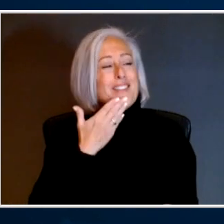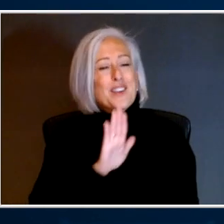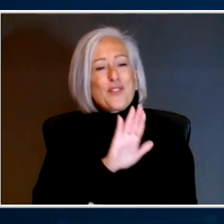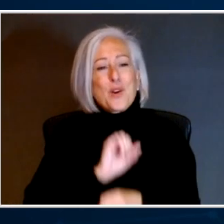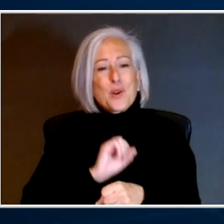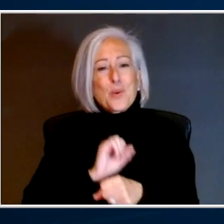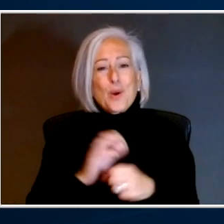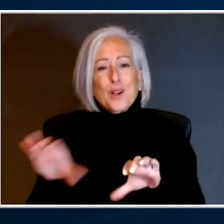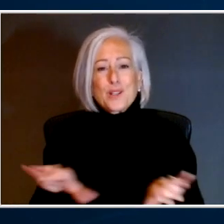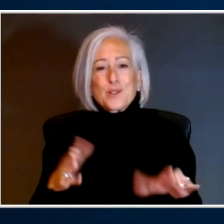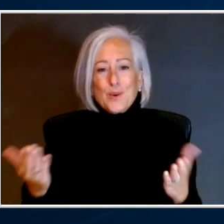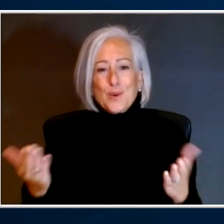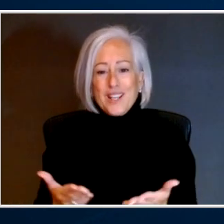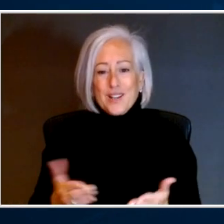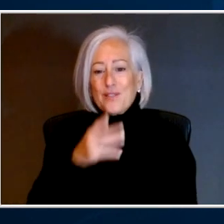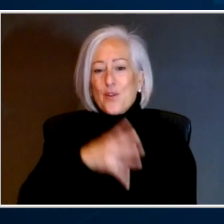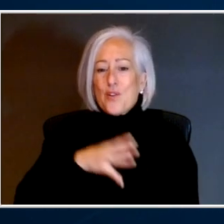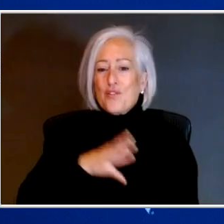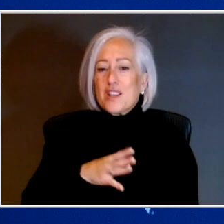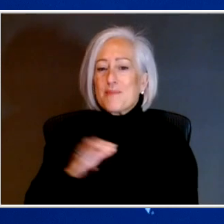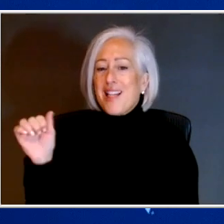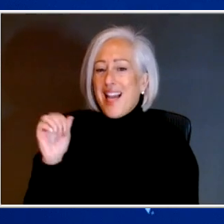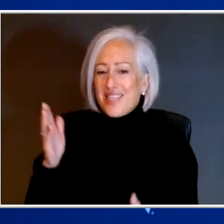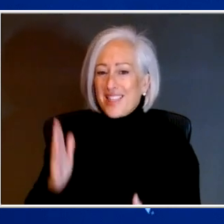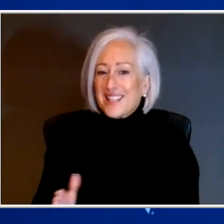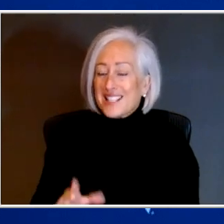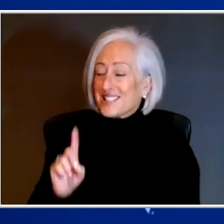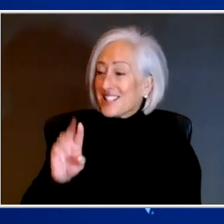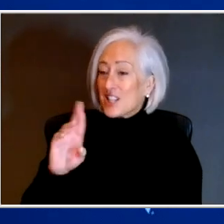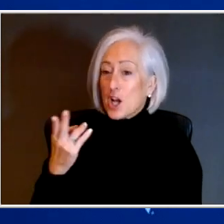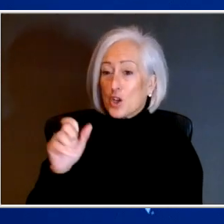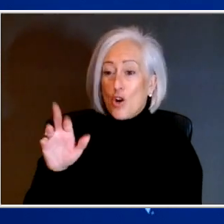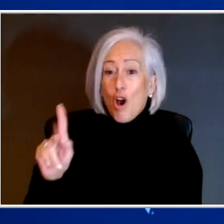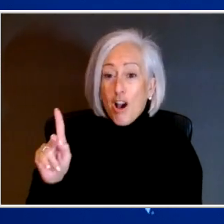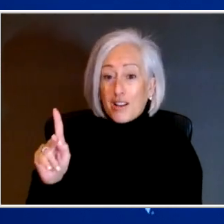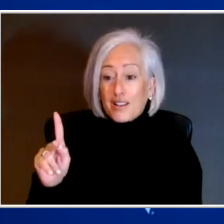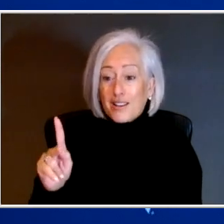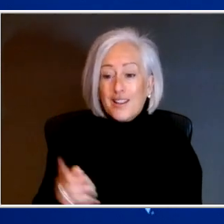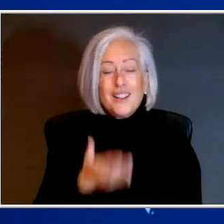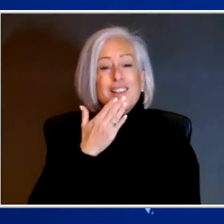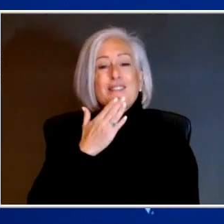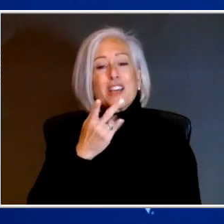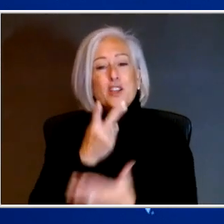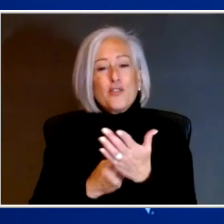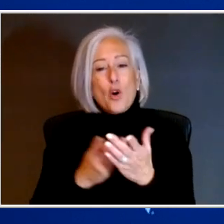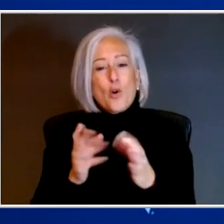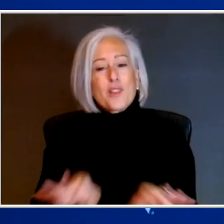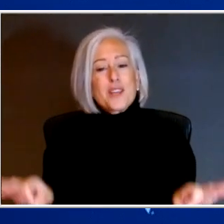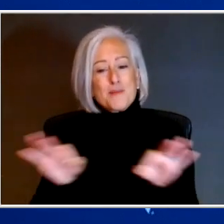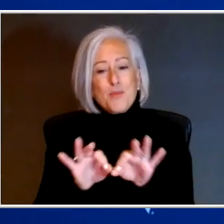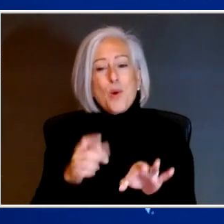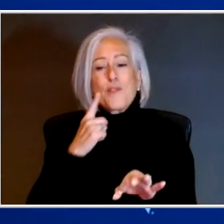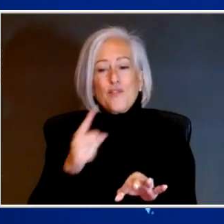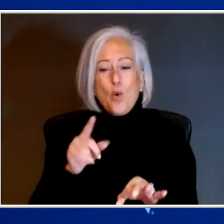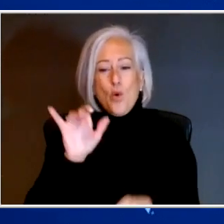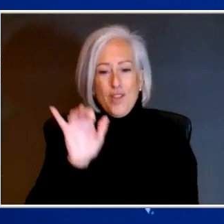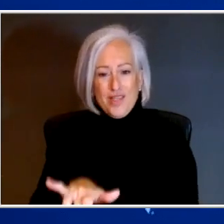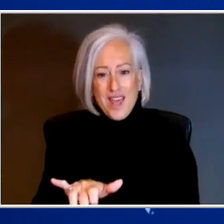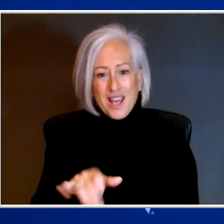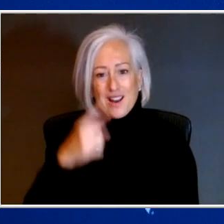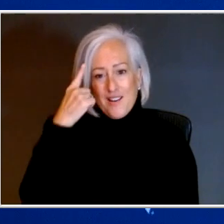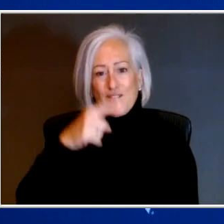female athletes and beyond. Dr. Hawkinson, final thoughts. Yeah, thank you both. It is so vitally important for female